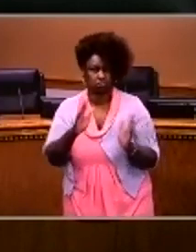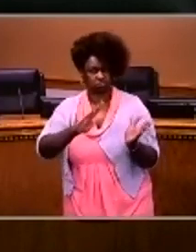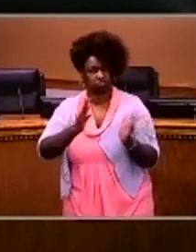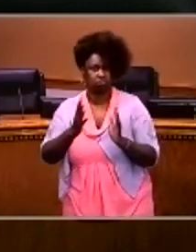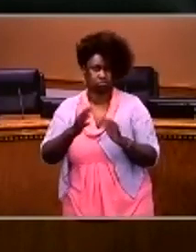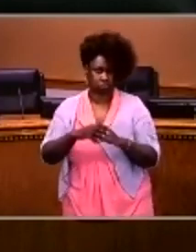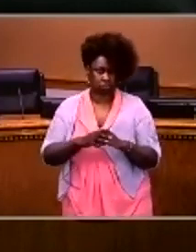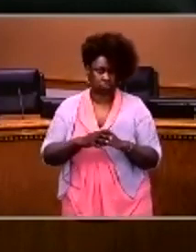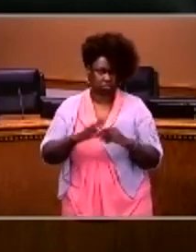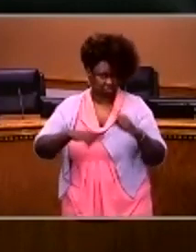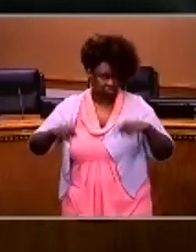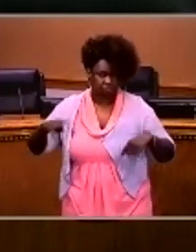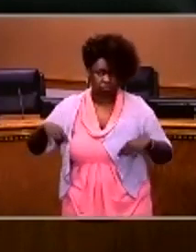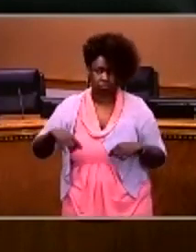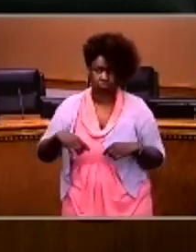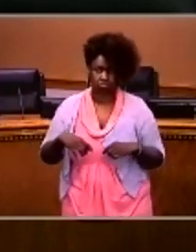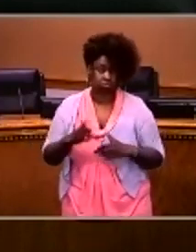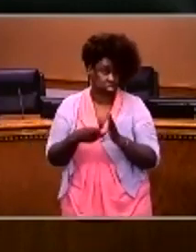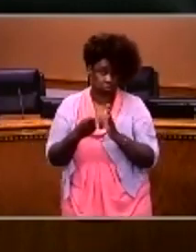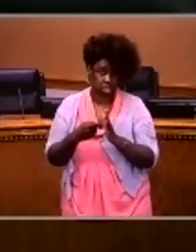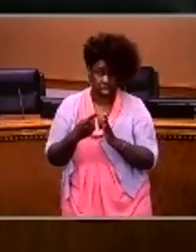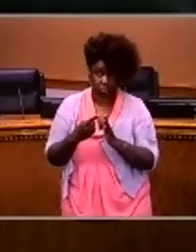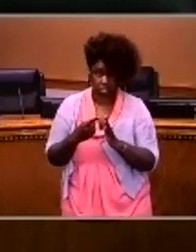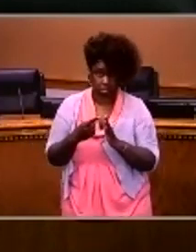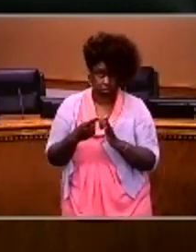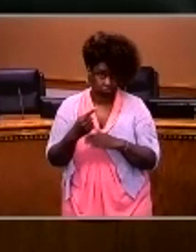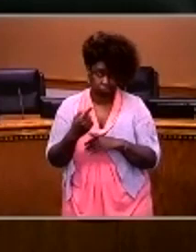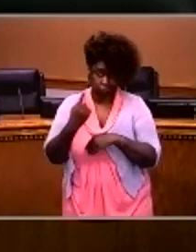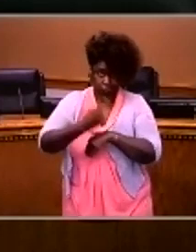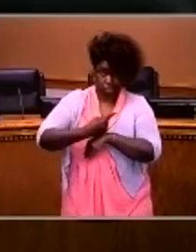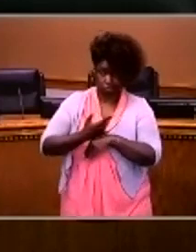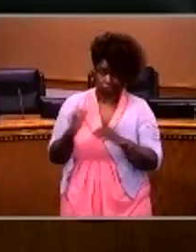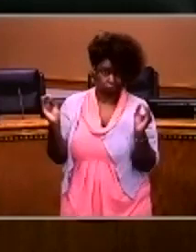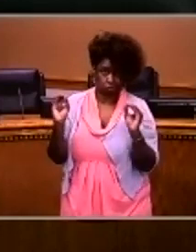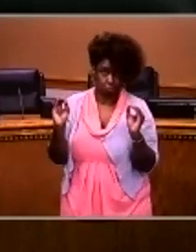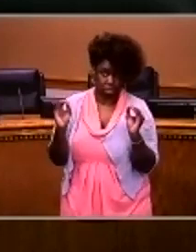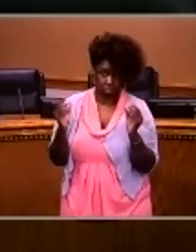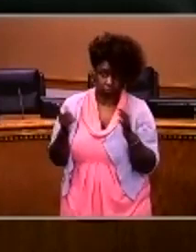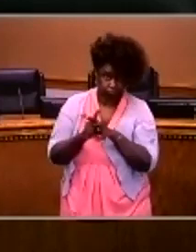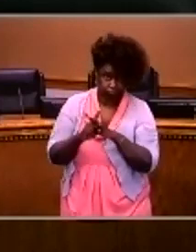the run where we've had no people return with positive results.